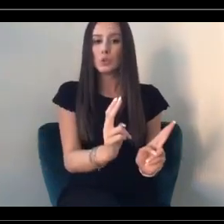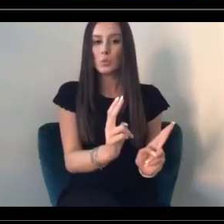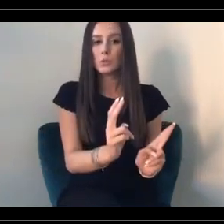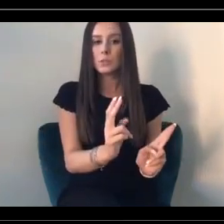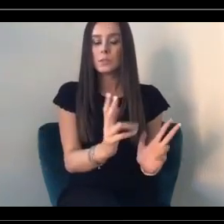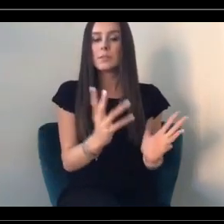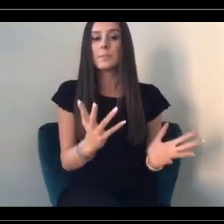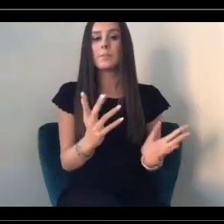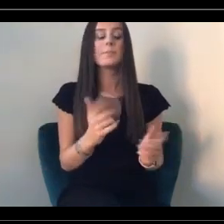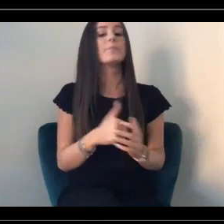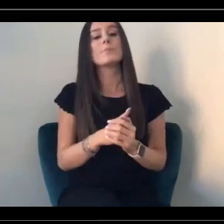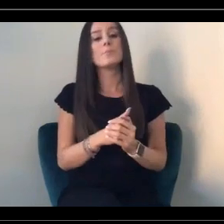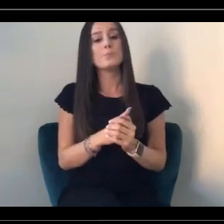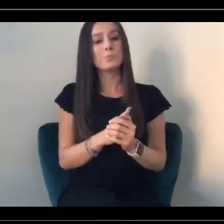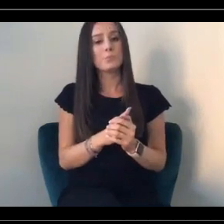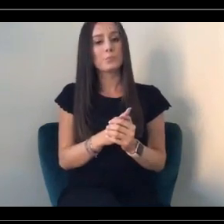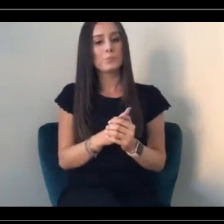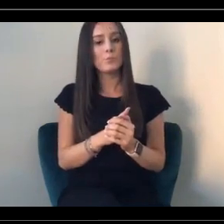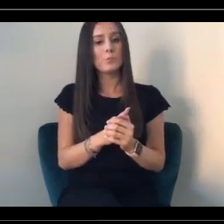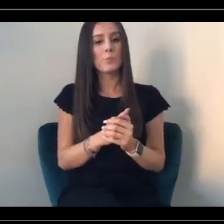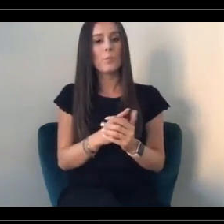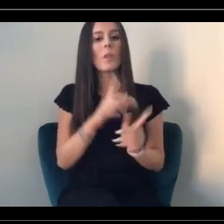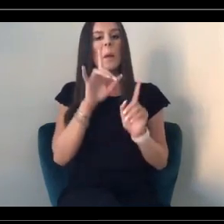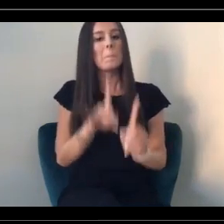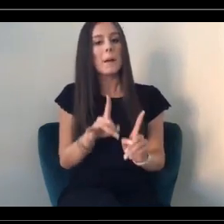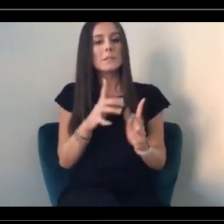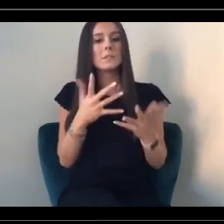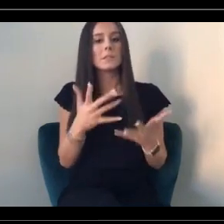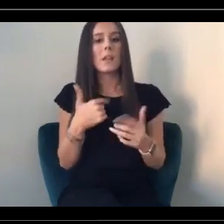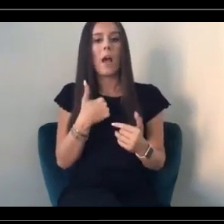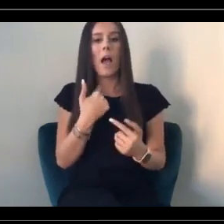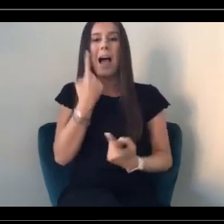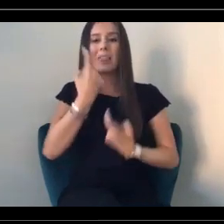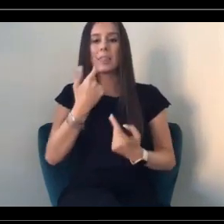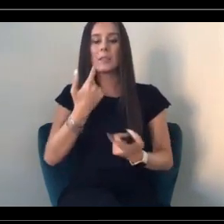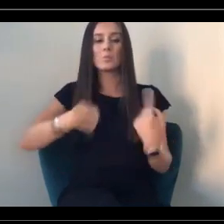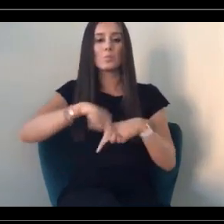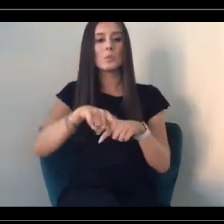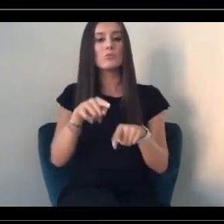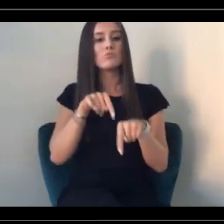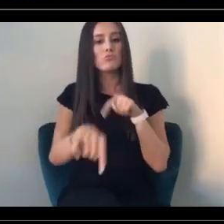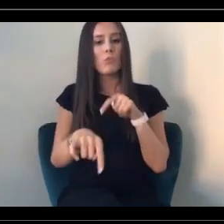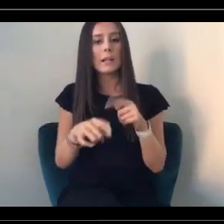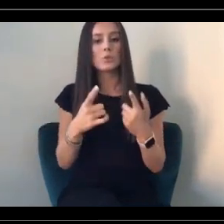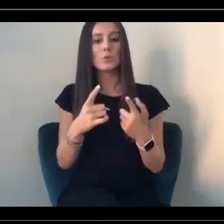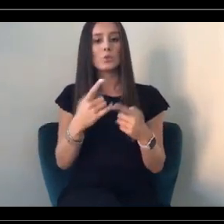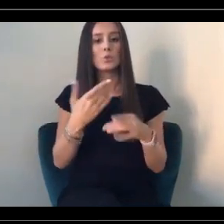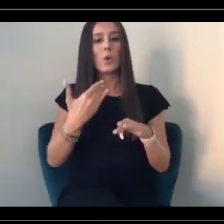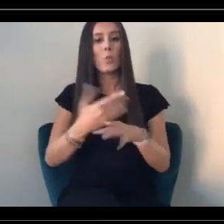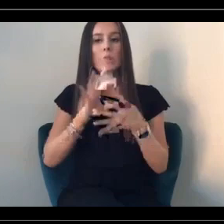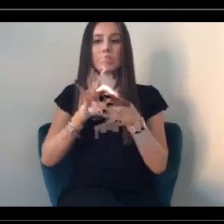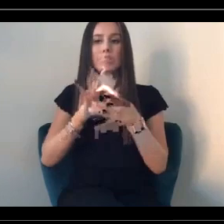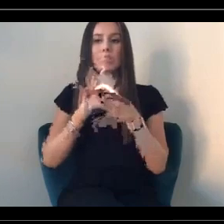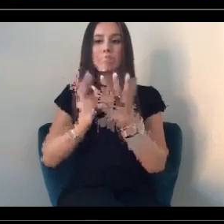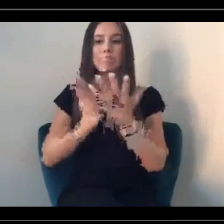planting. However, I think we're trying to work continuously with all the